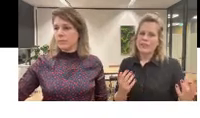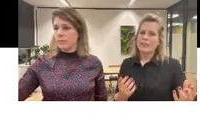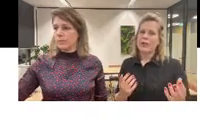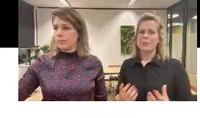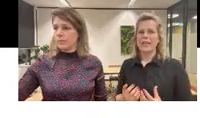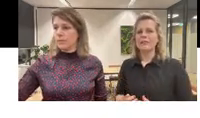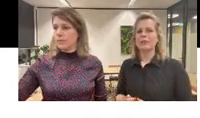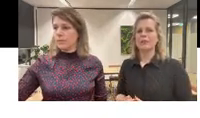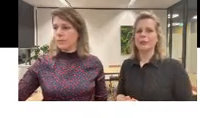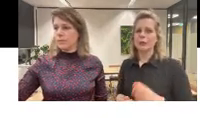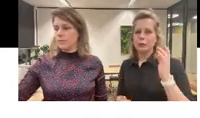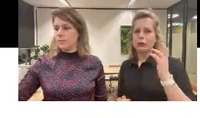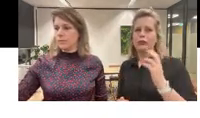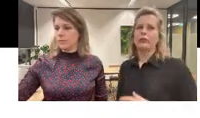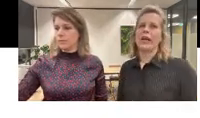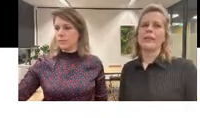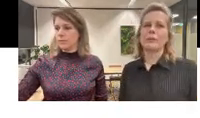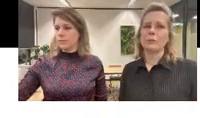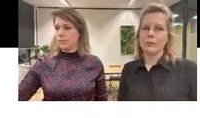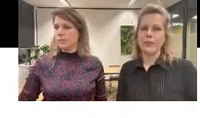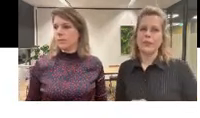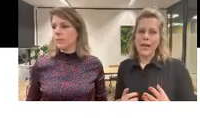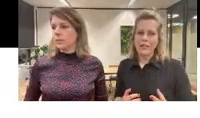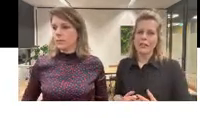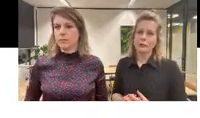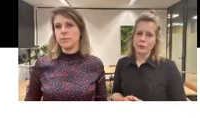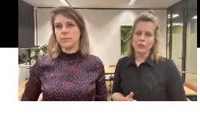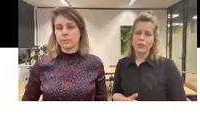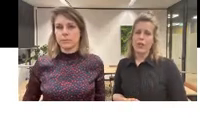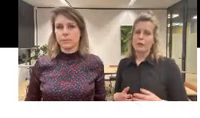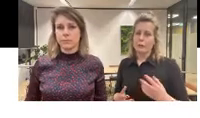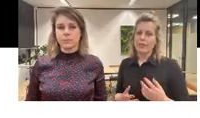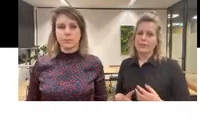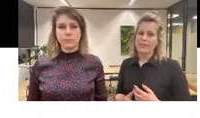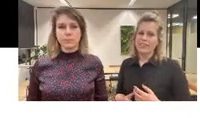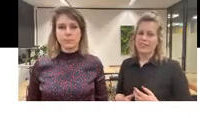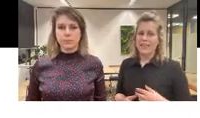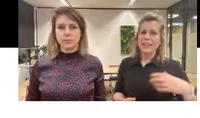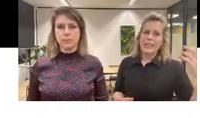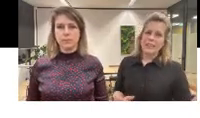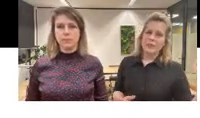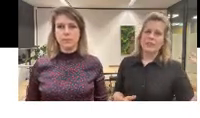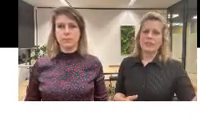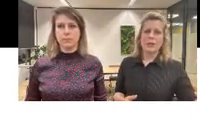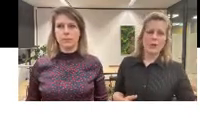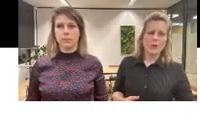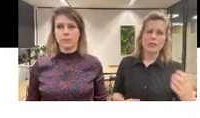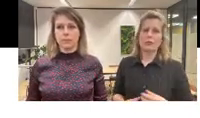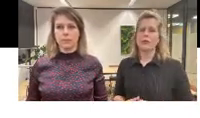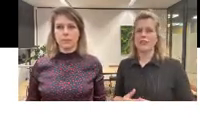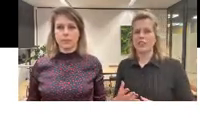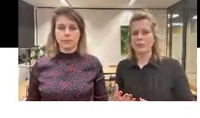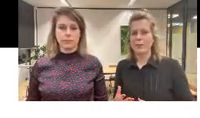is whether a combination of two first choice guideline treatments for PTSD, yeah, in which